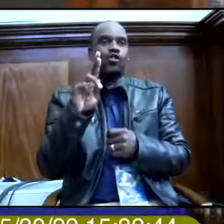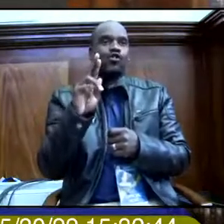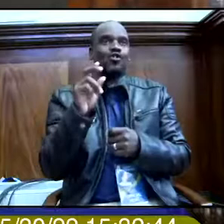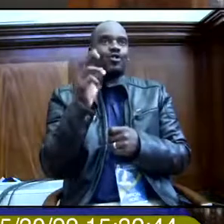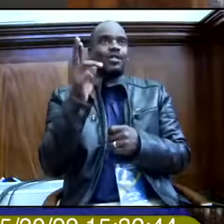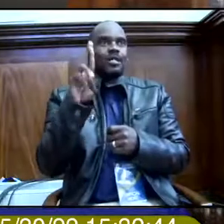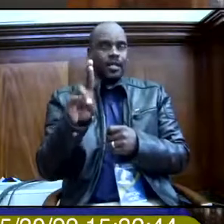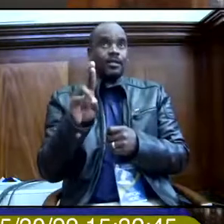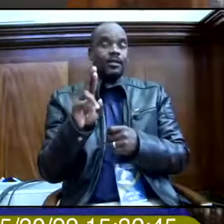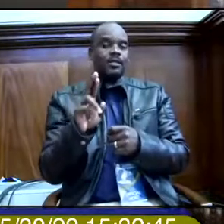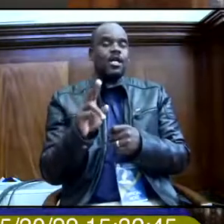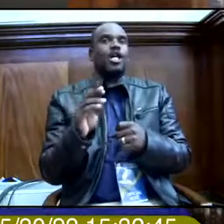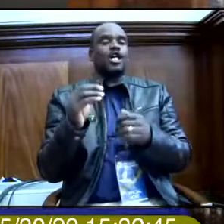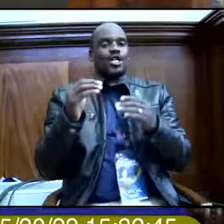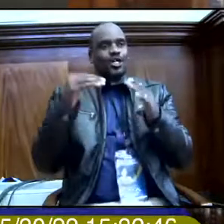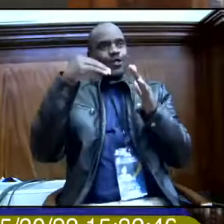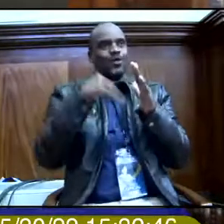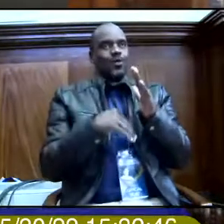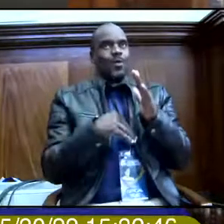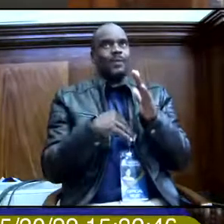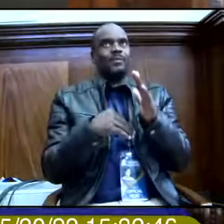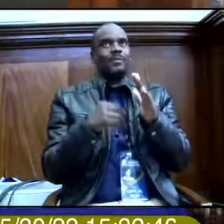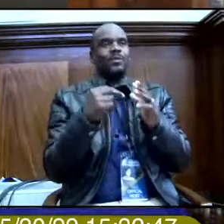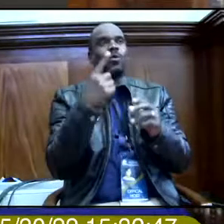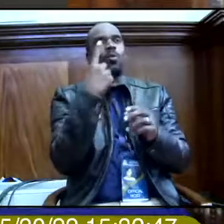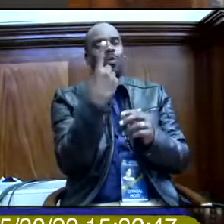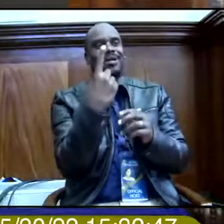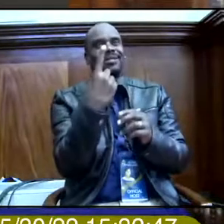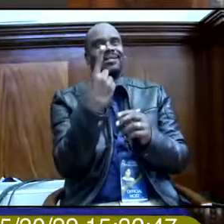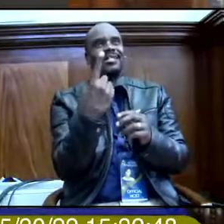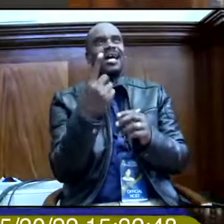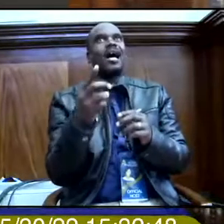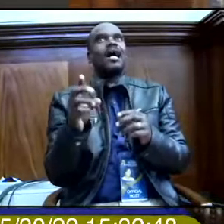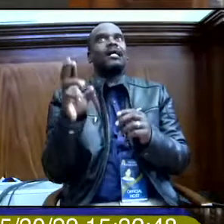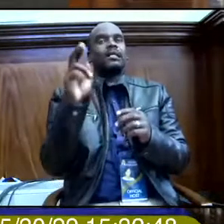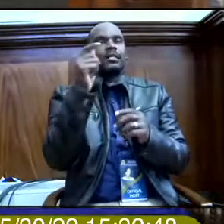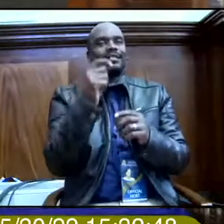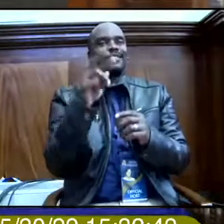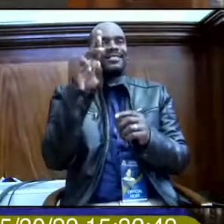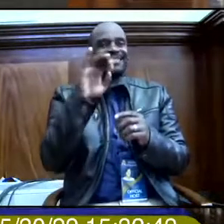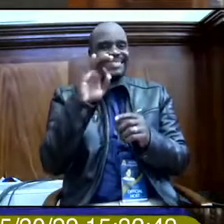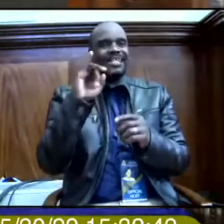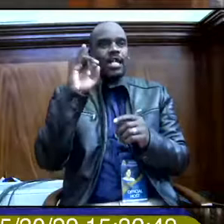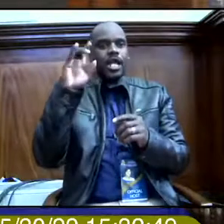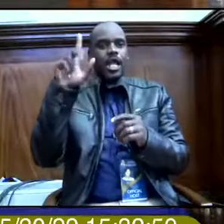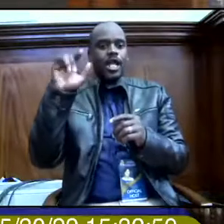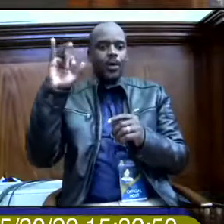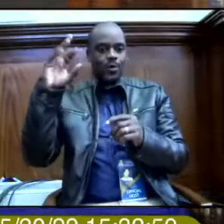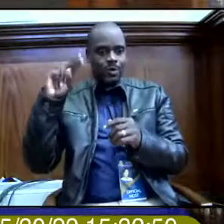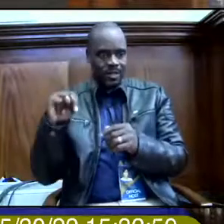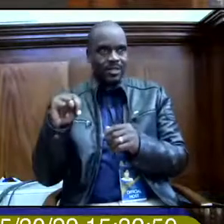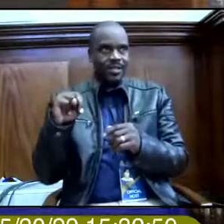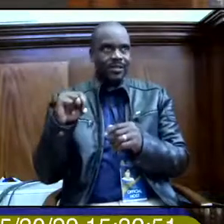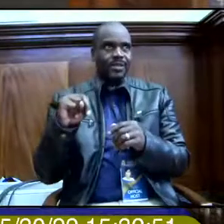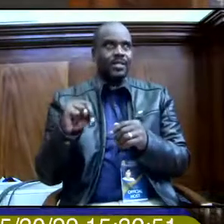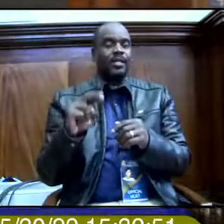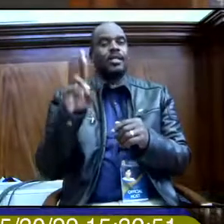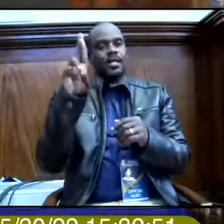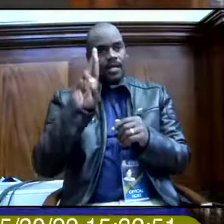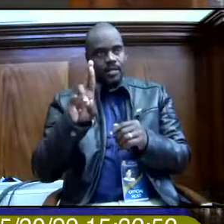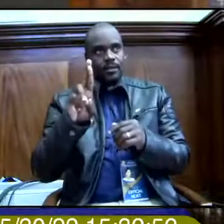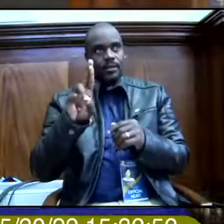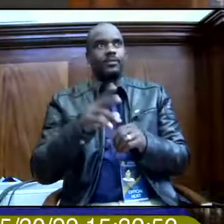government must aggressively tax all companies that are boarding wealth that should be